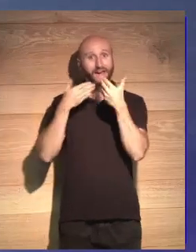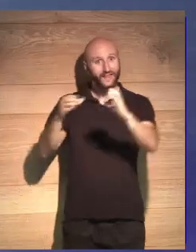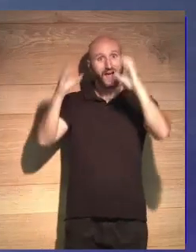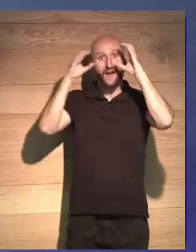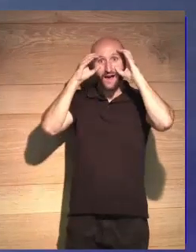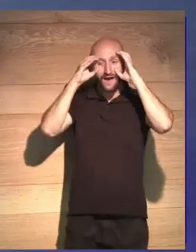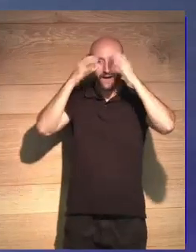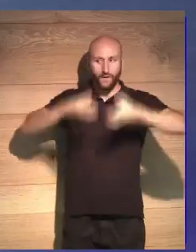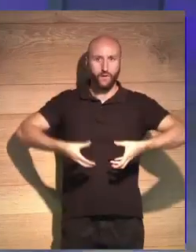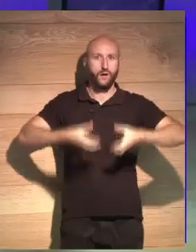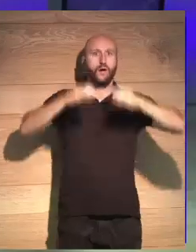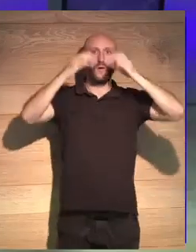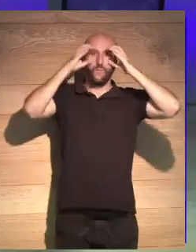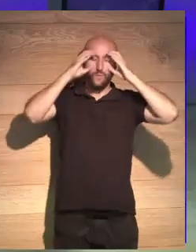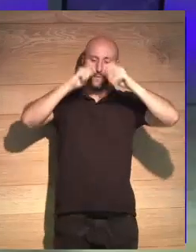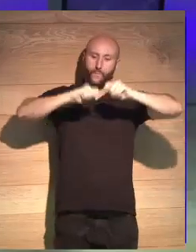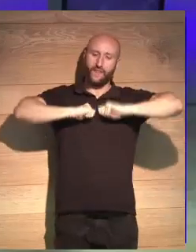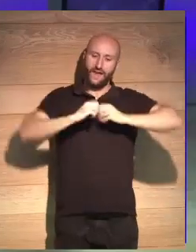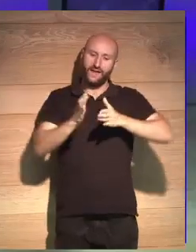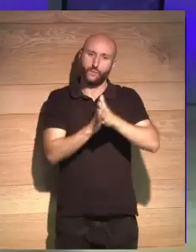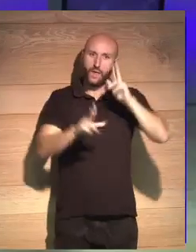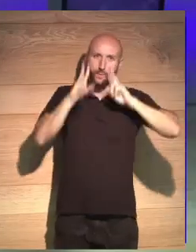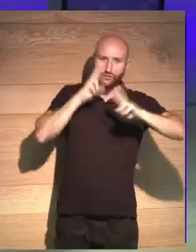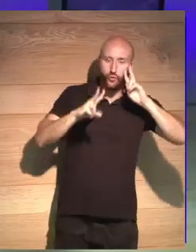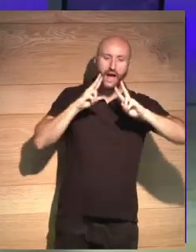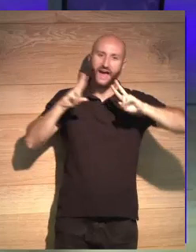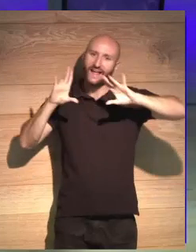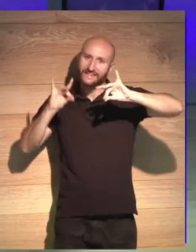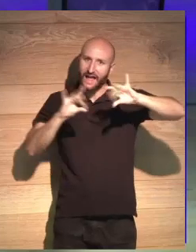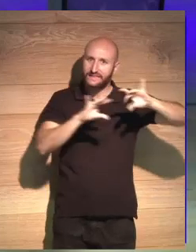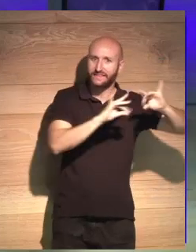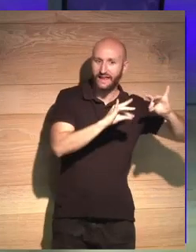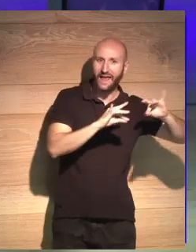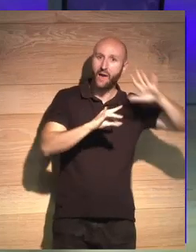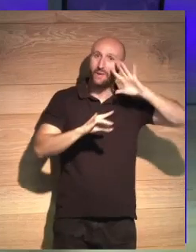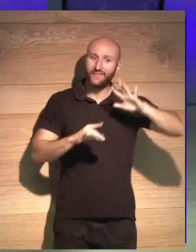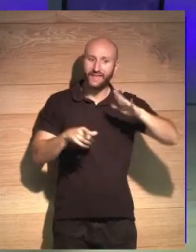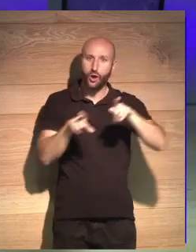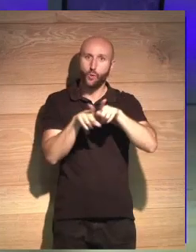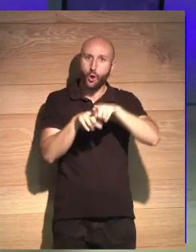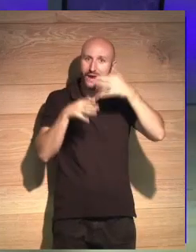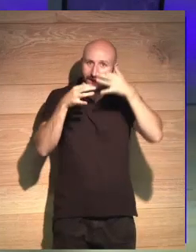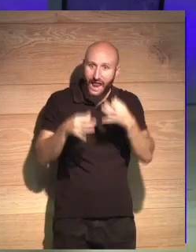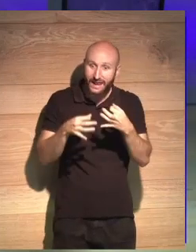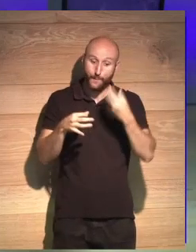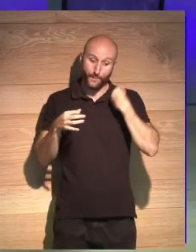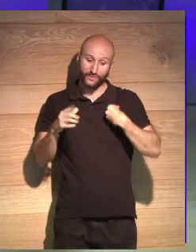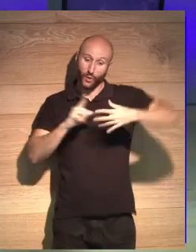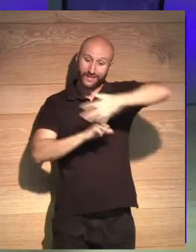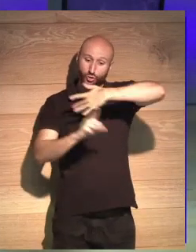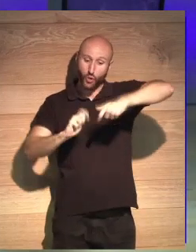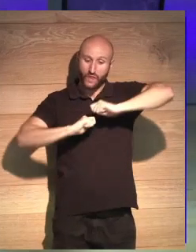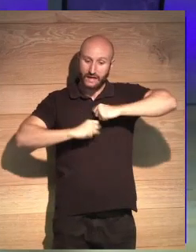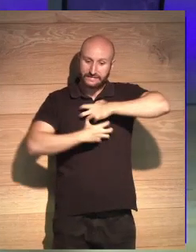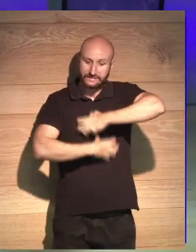with virtual reality glasses. They give you this possibility to be in this environment that